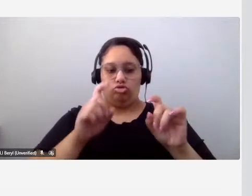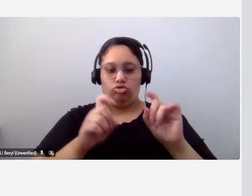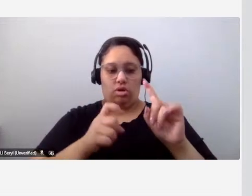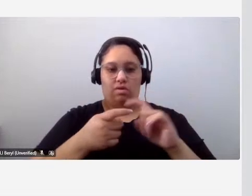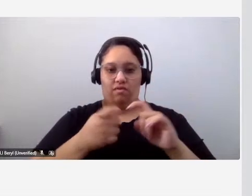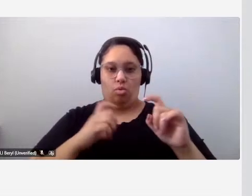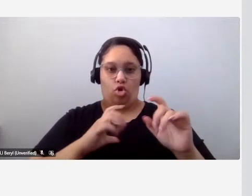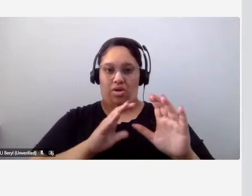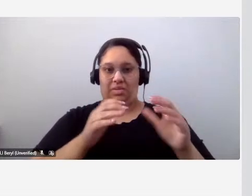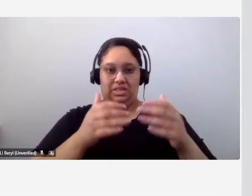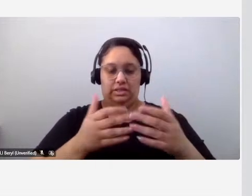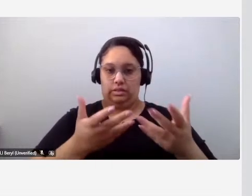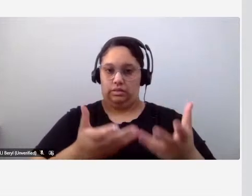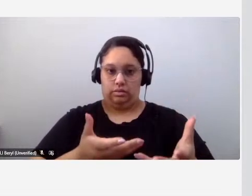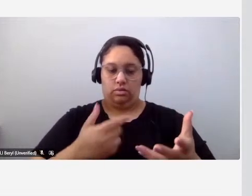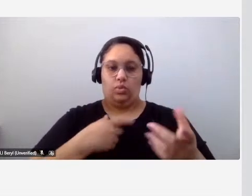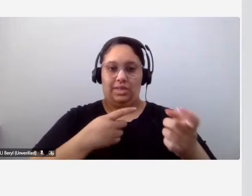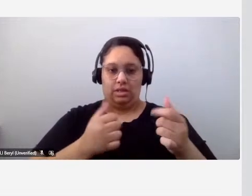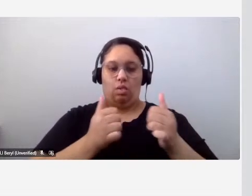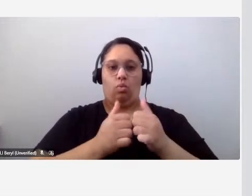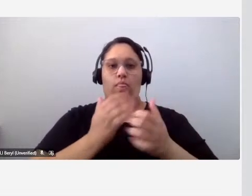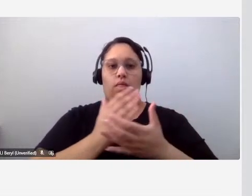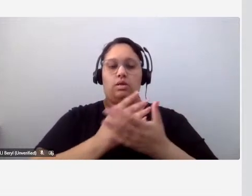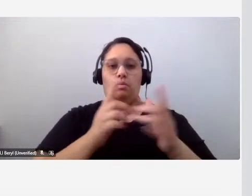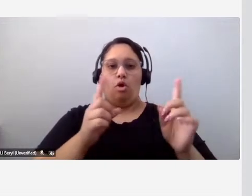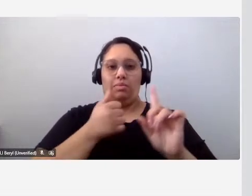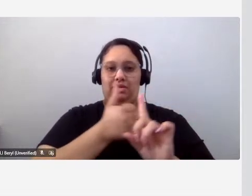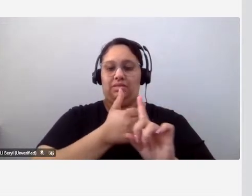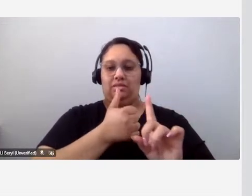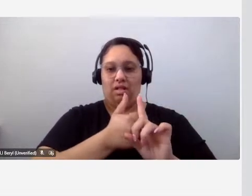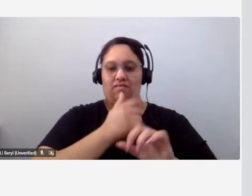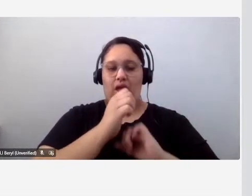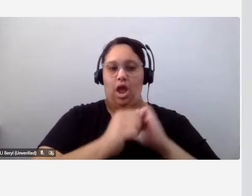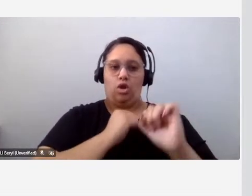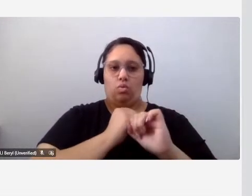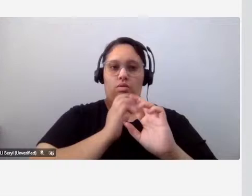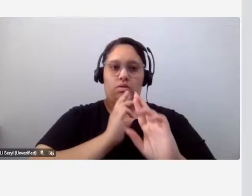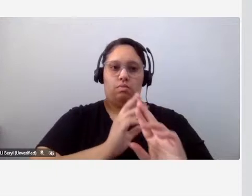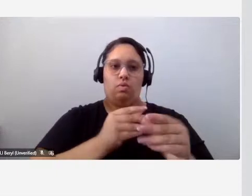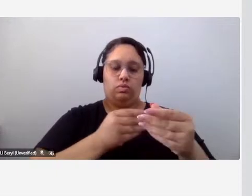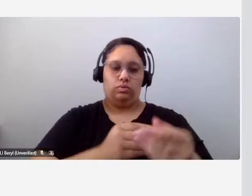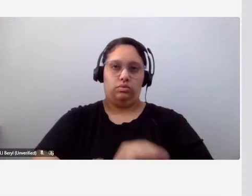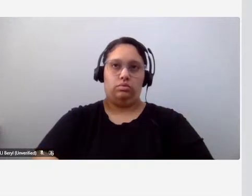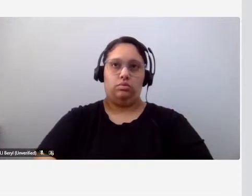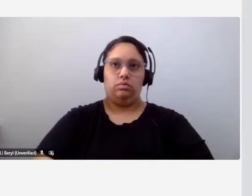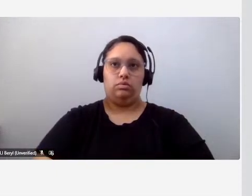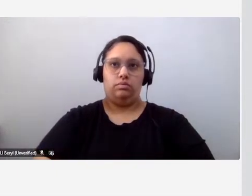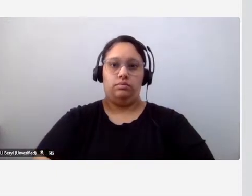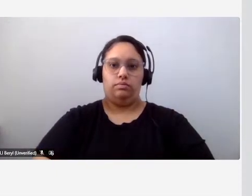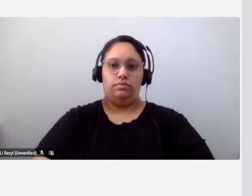the committee? And we are now dealing with the department itself, annual report.